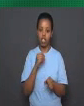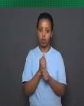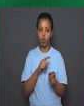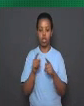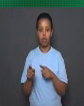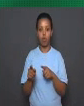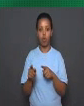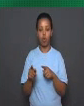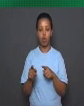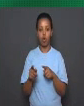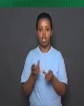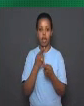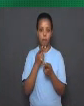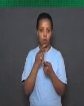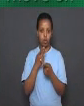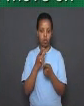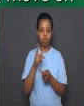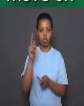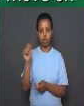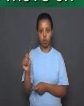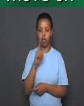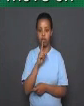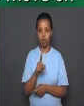protein tubulin.